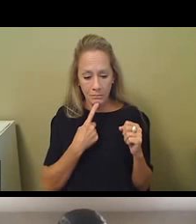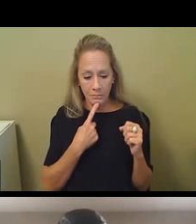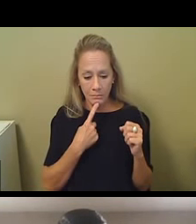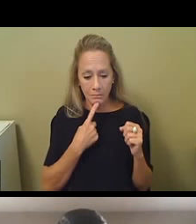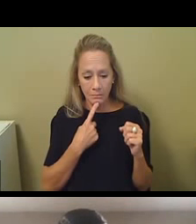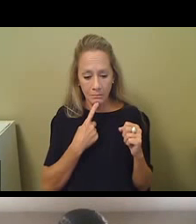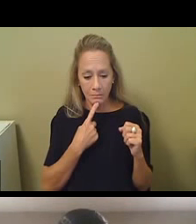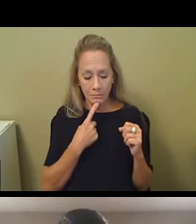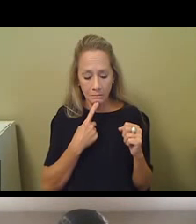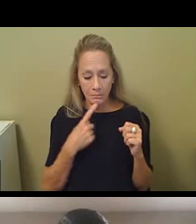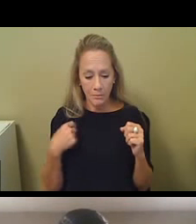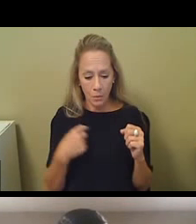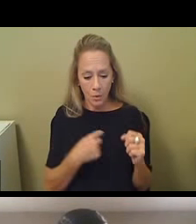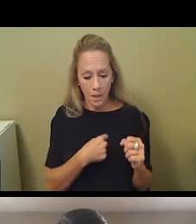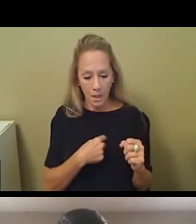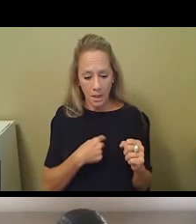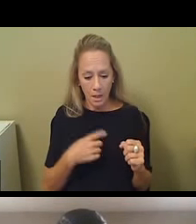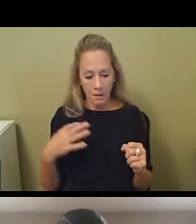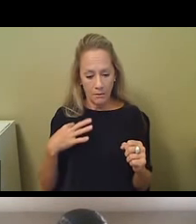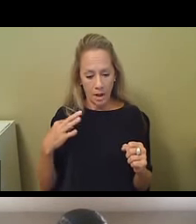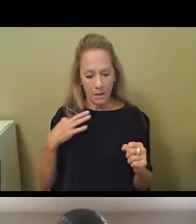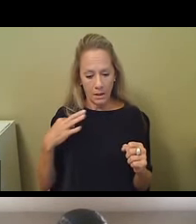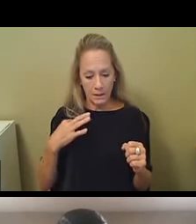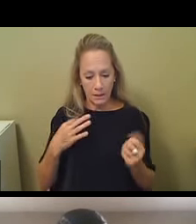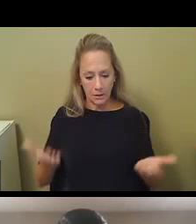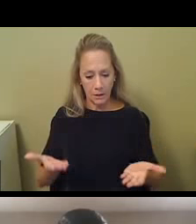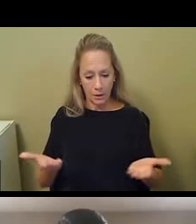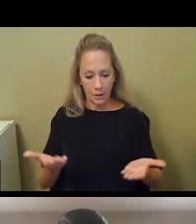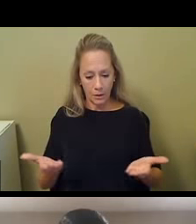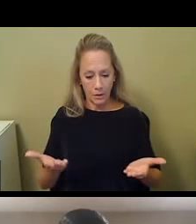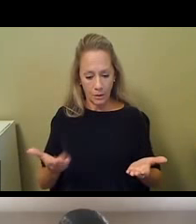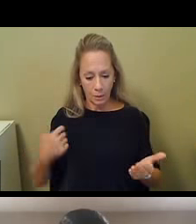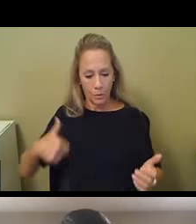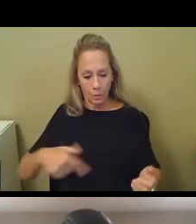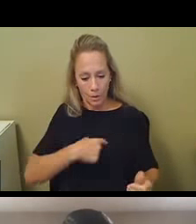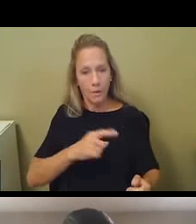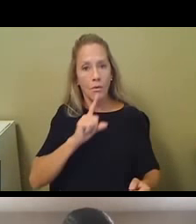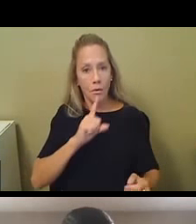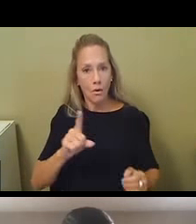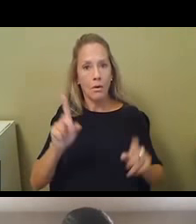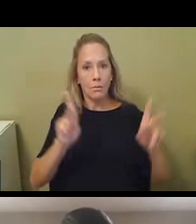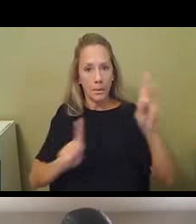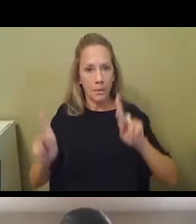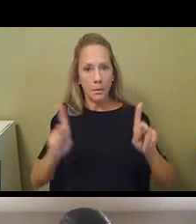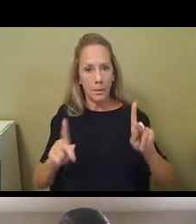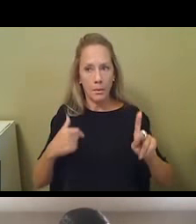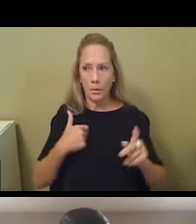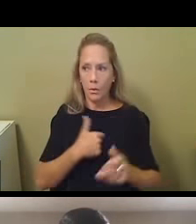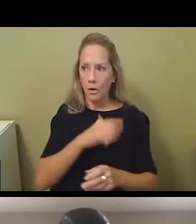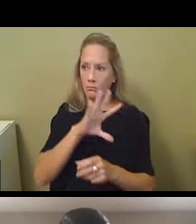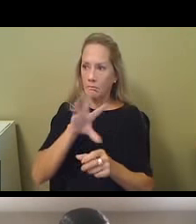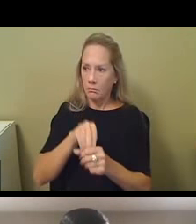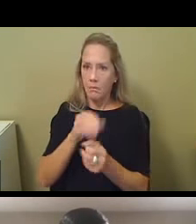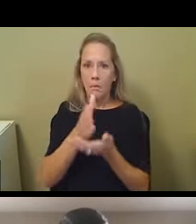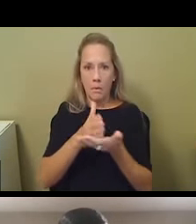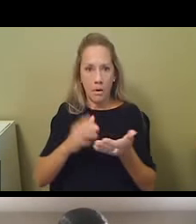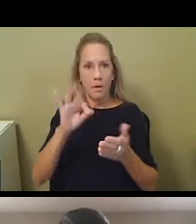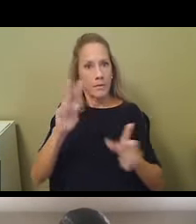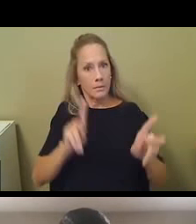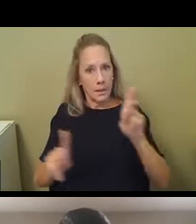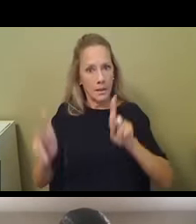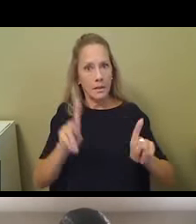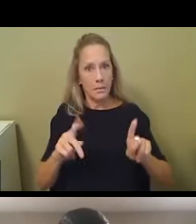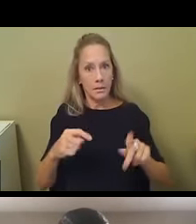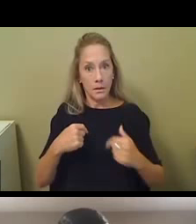We are volunteers here. We are the people. We're part of the people. And as a